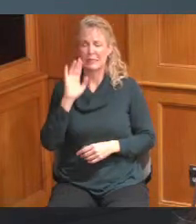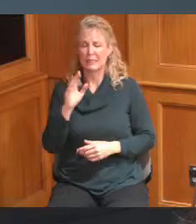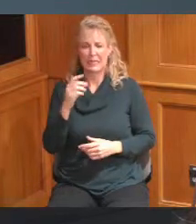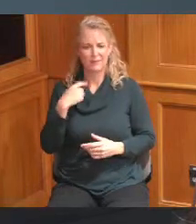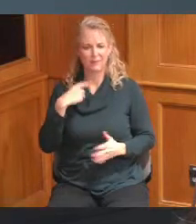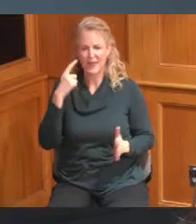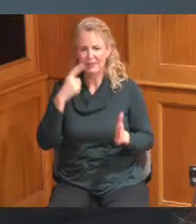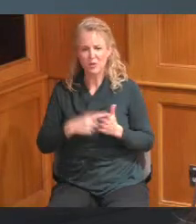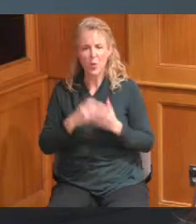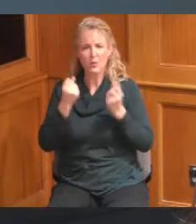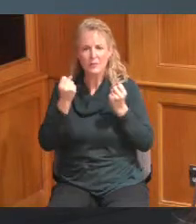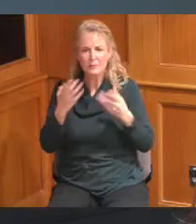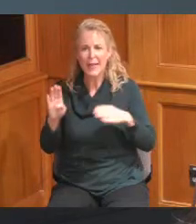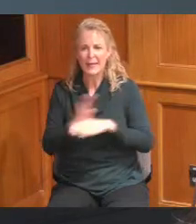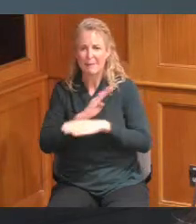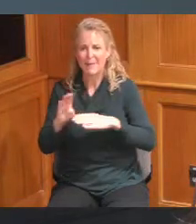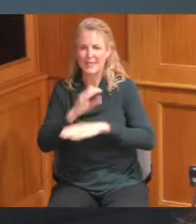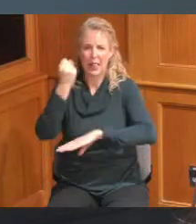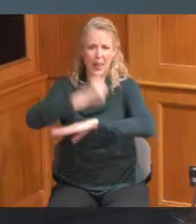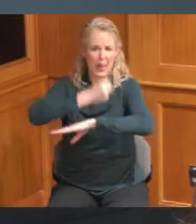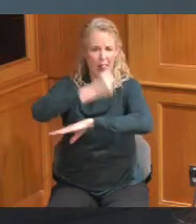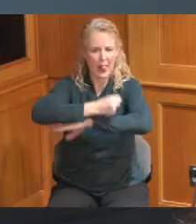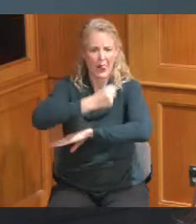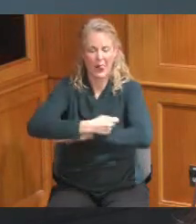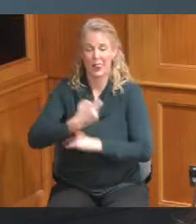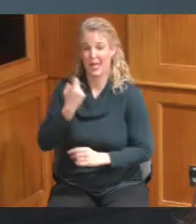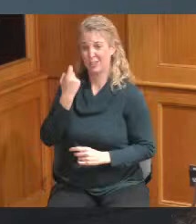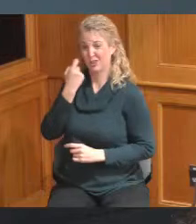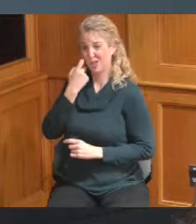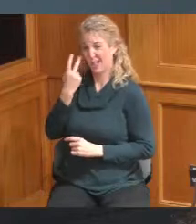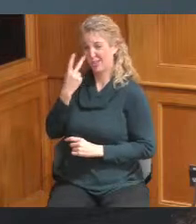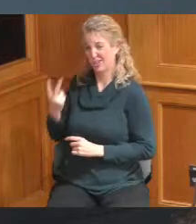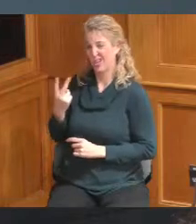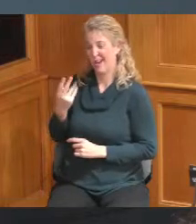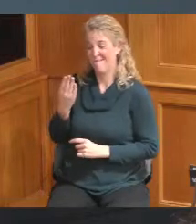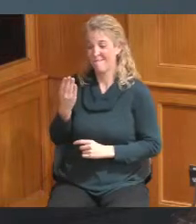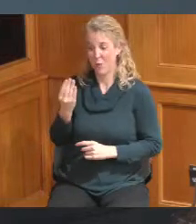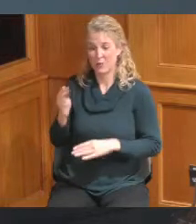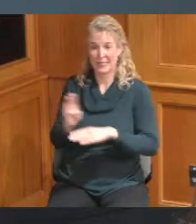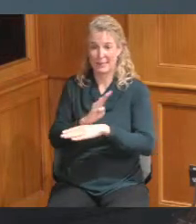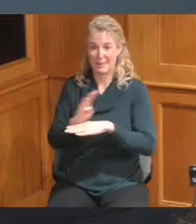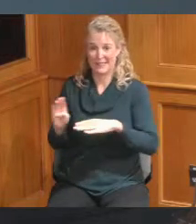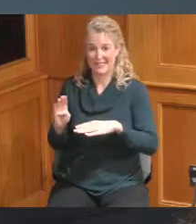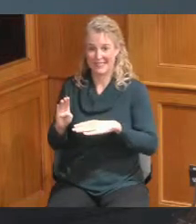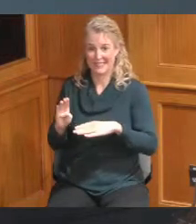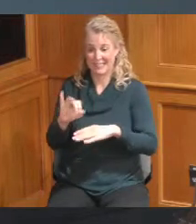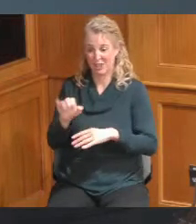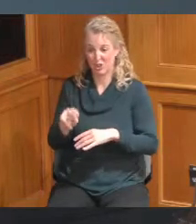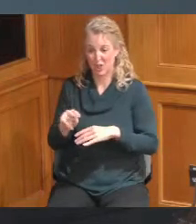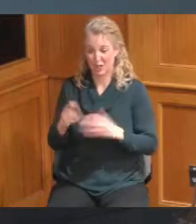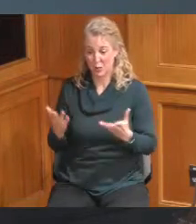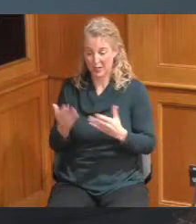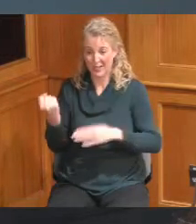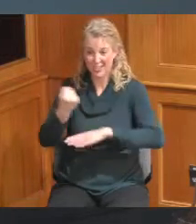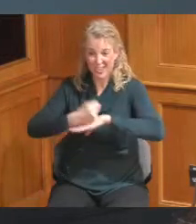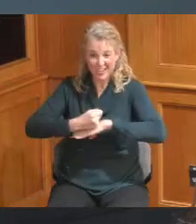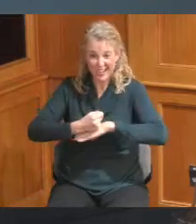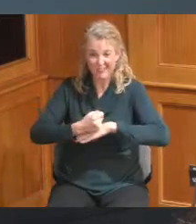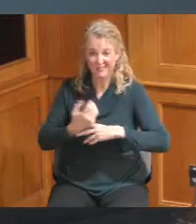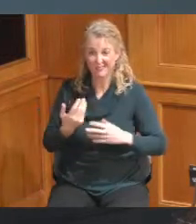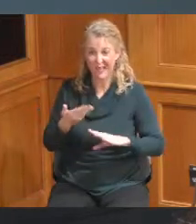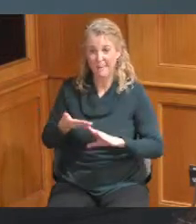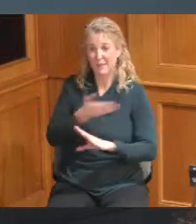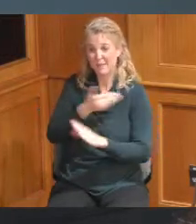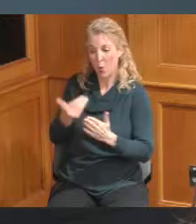many businesses closing. Like I just saw a couple days ago, 14 businesses closed in January, and before the